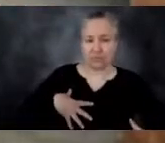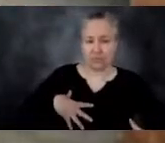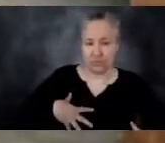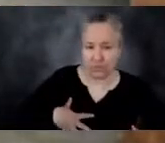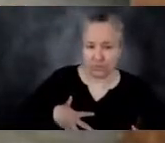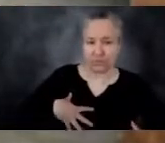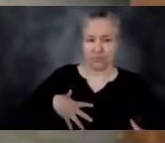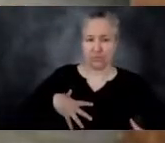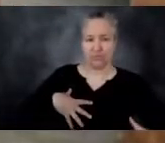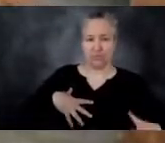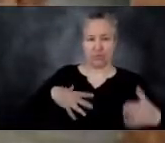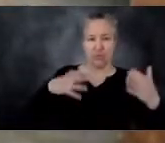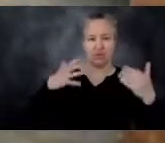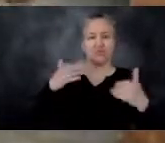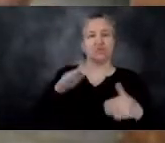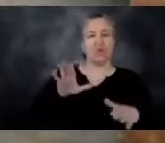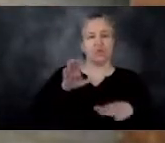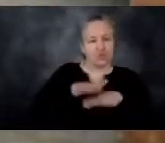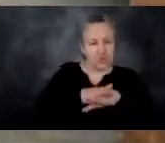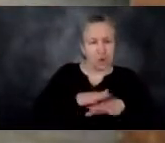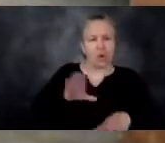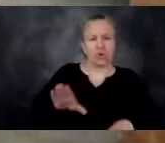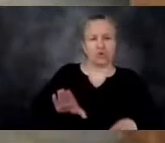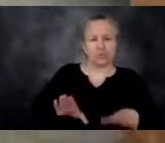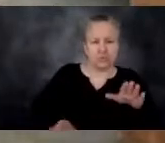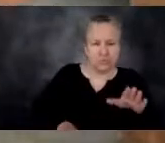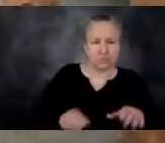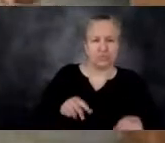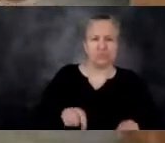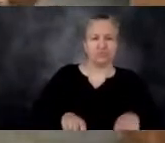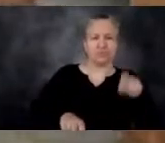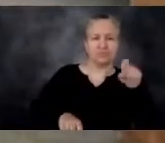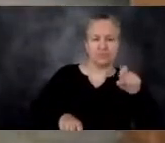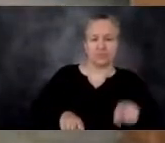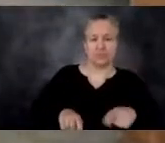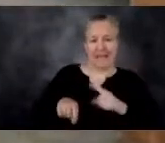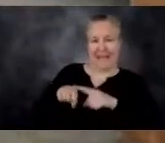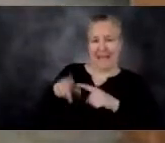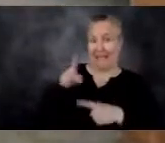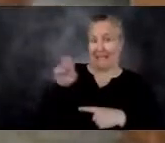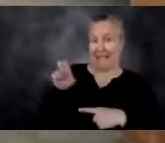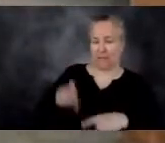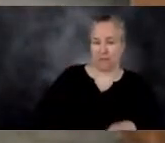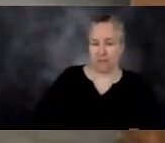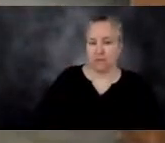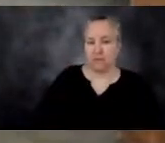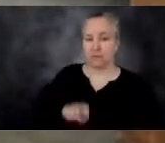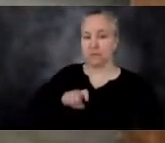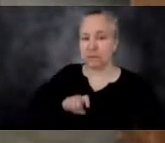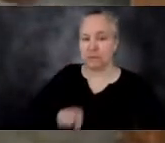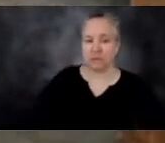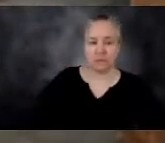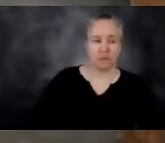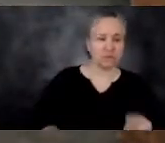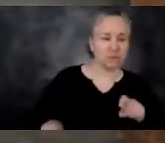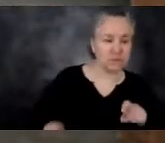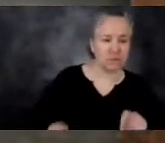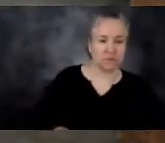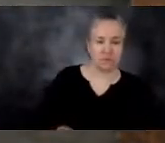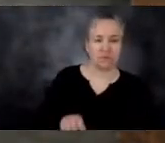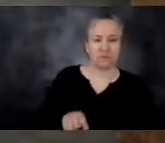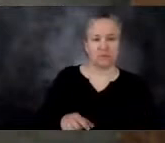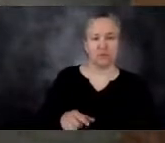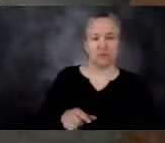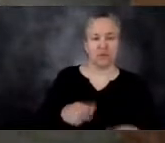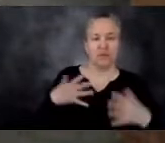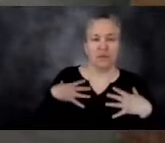knee. So slow down that march for a second and try to pick up that knee and reach your knee. And then back up so your chest is up and lower